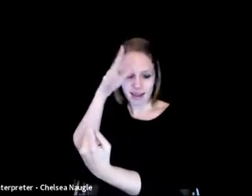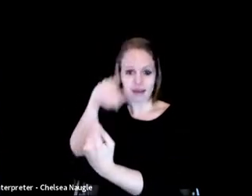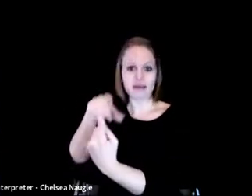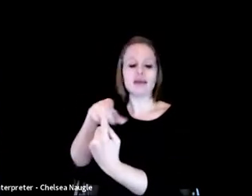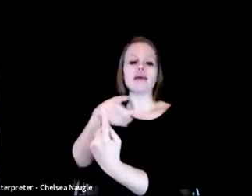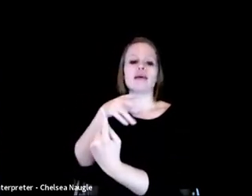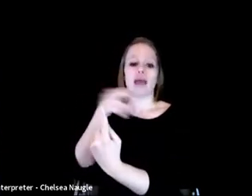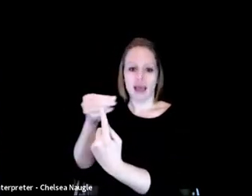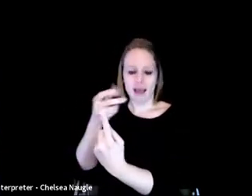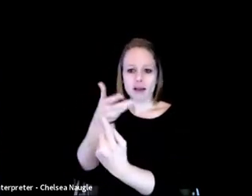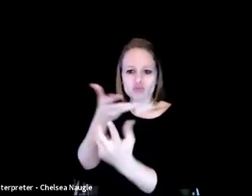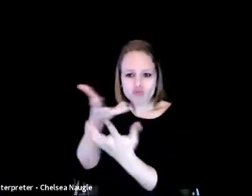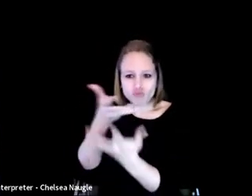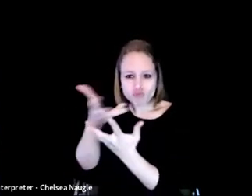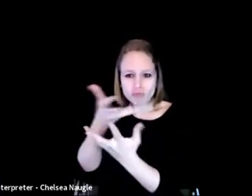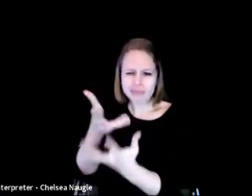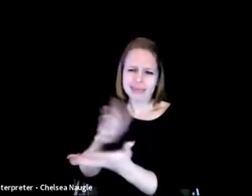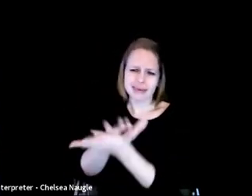social exchange with him.